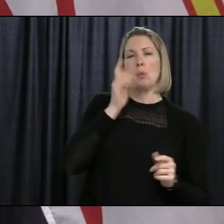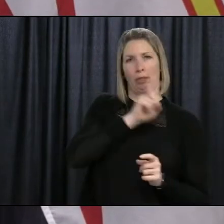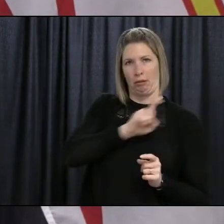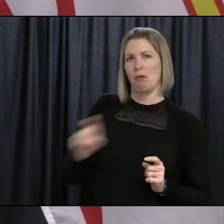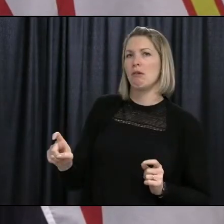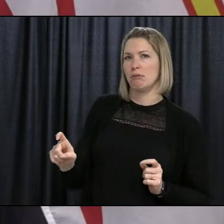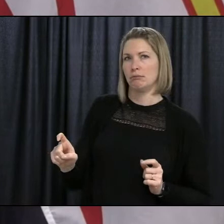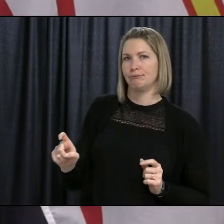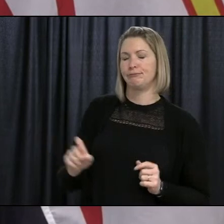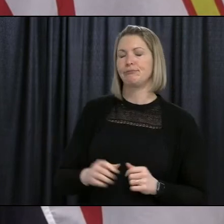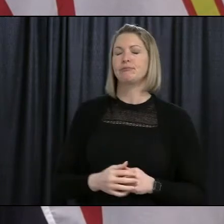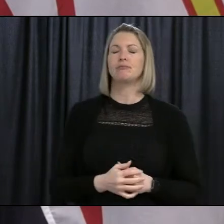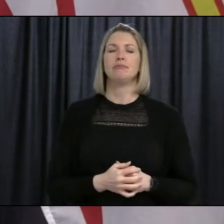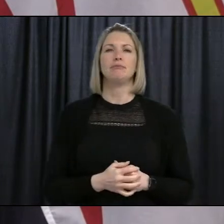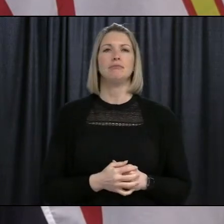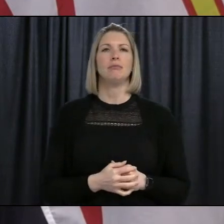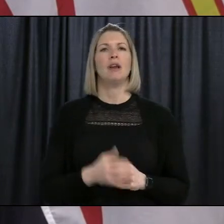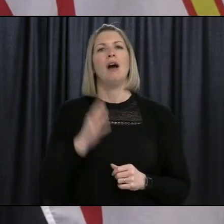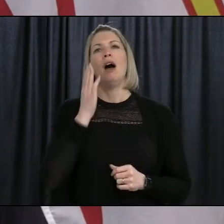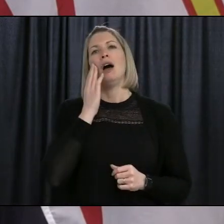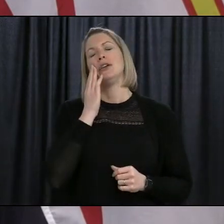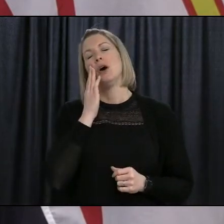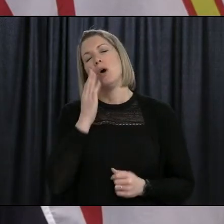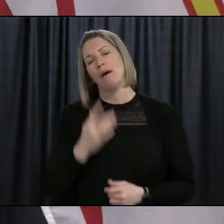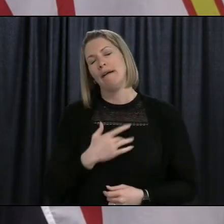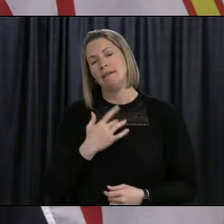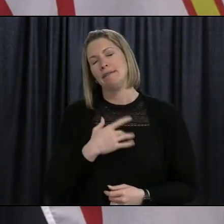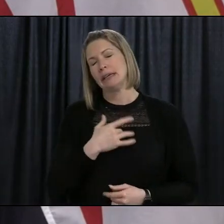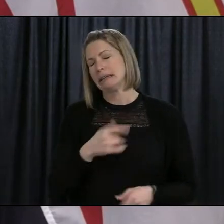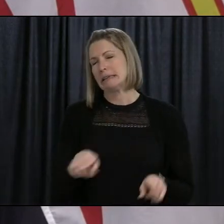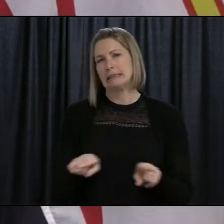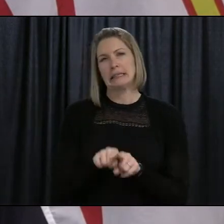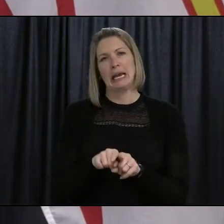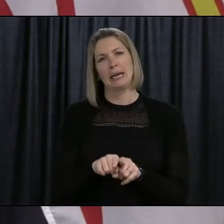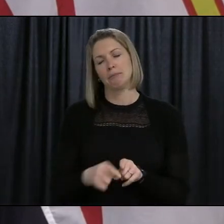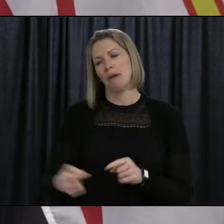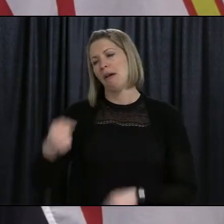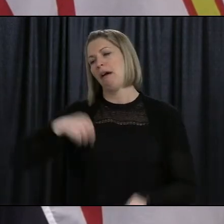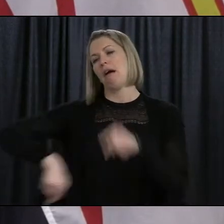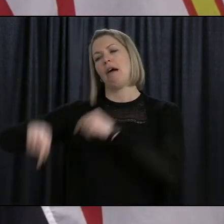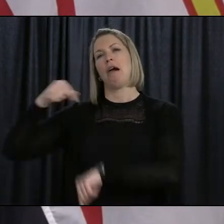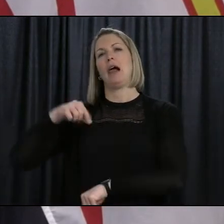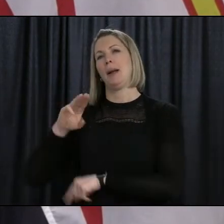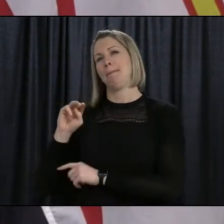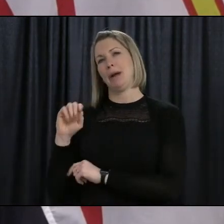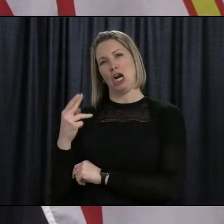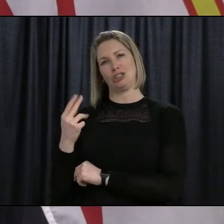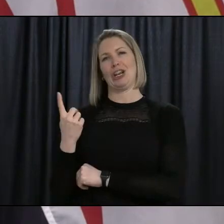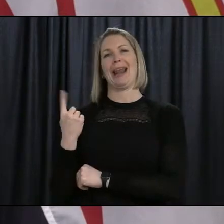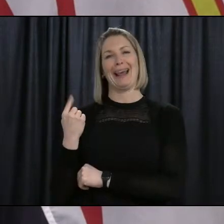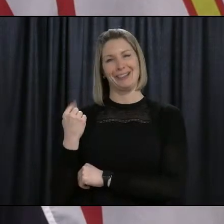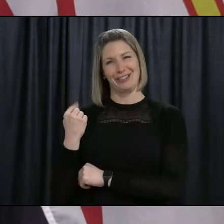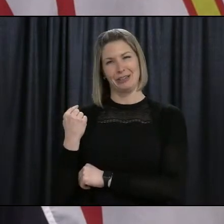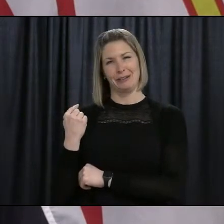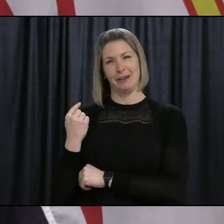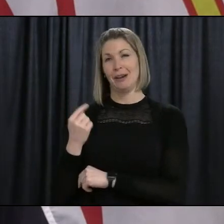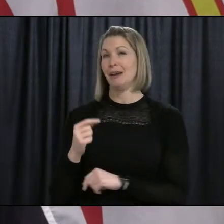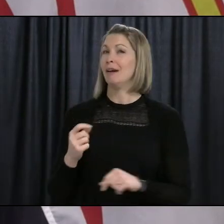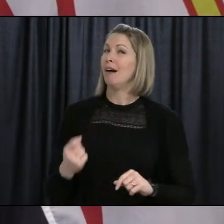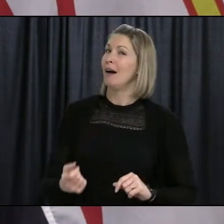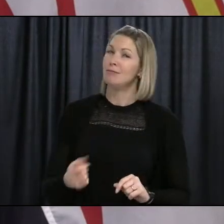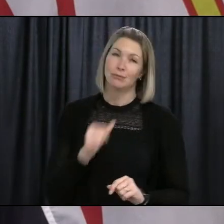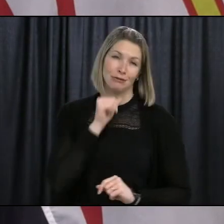I know that it seems that we are back in the same position that we found ourselves in almost a year ago, but please be assured that this is not the